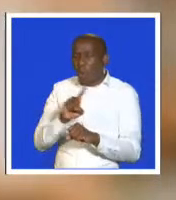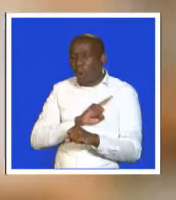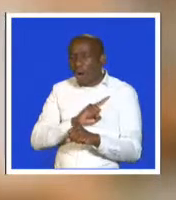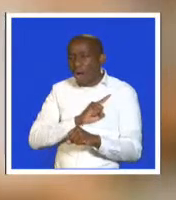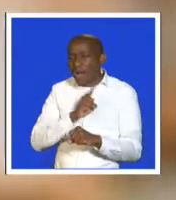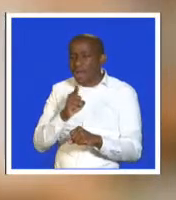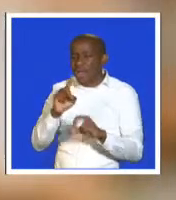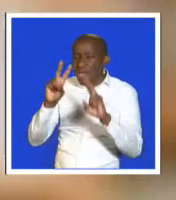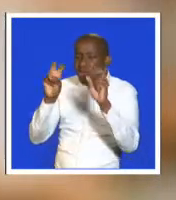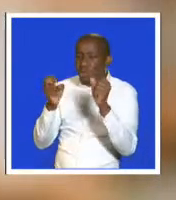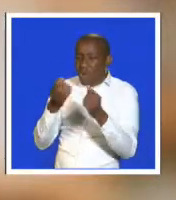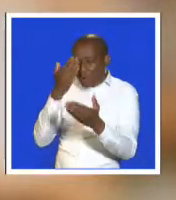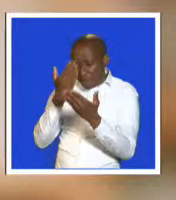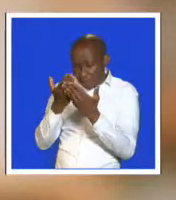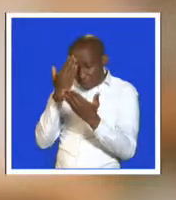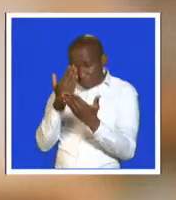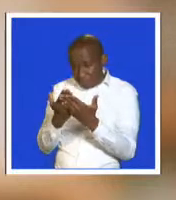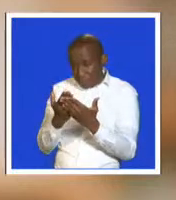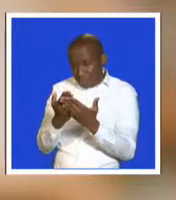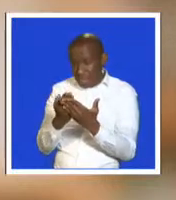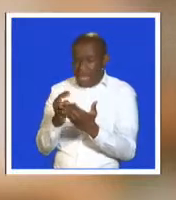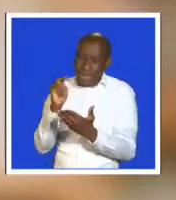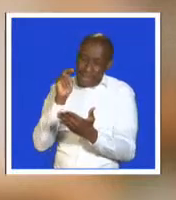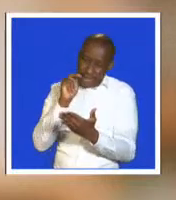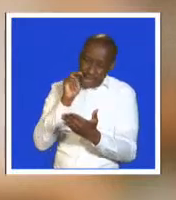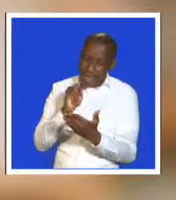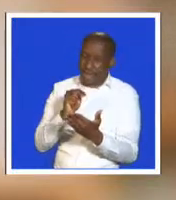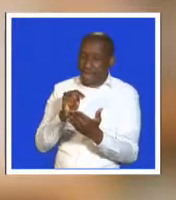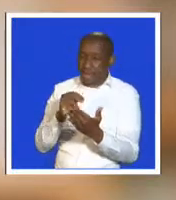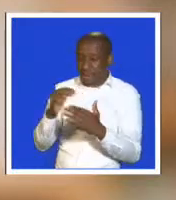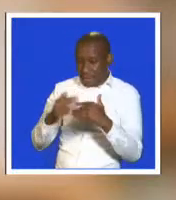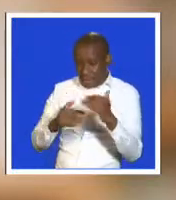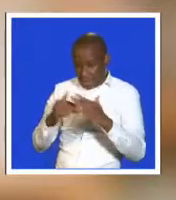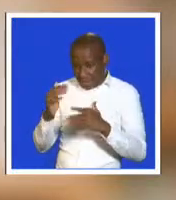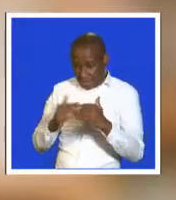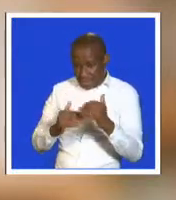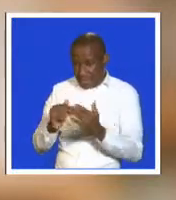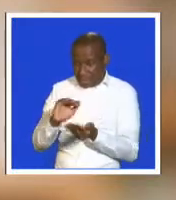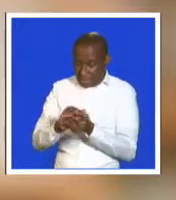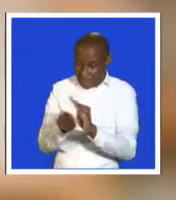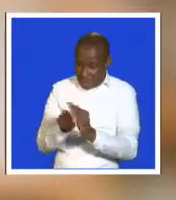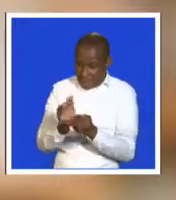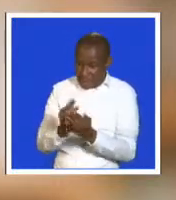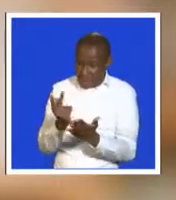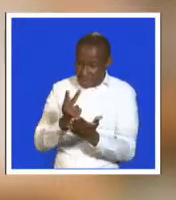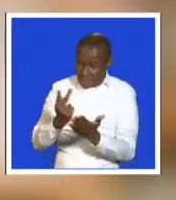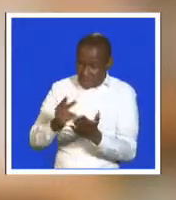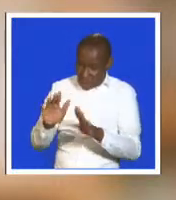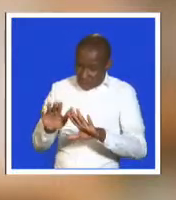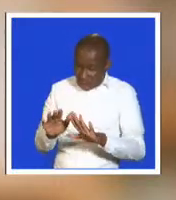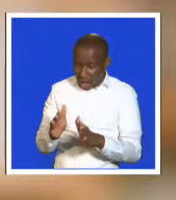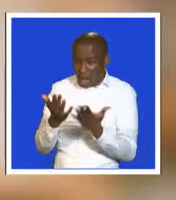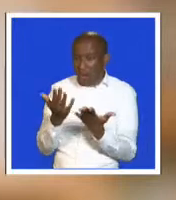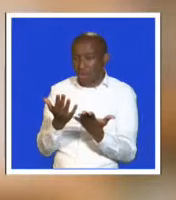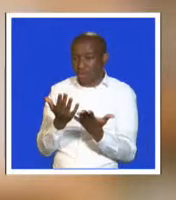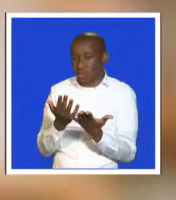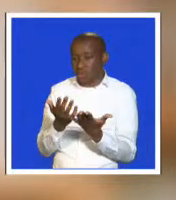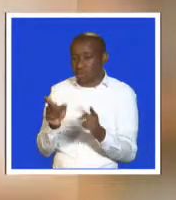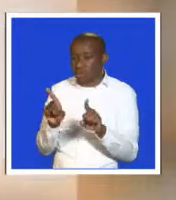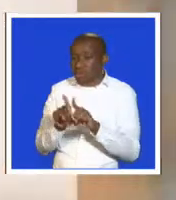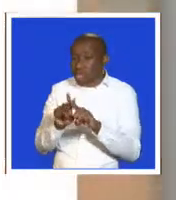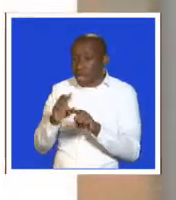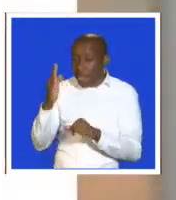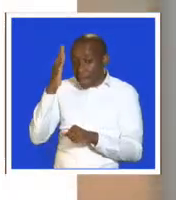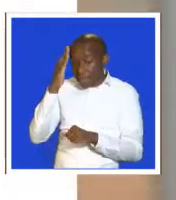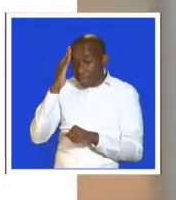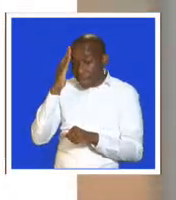We just use this to design things such as containers by the use of their volume. As we know, the unit for volume